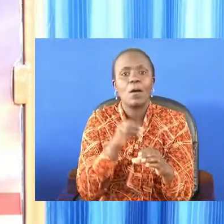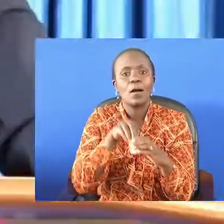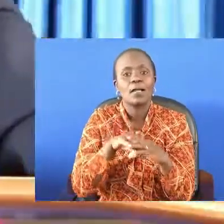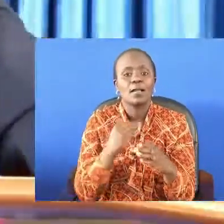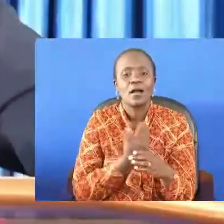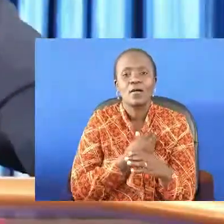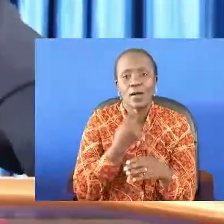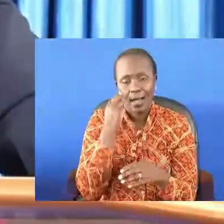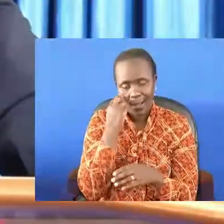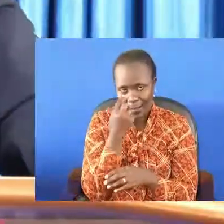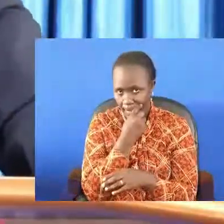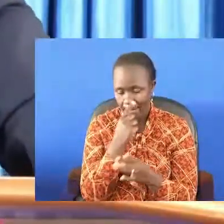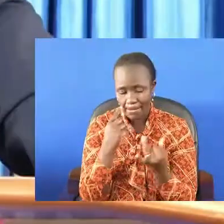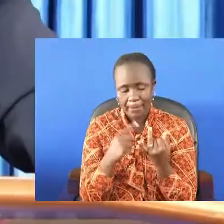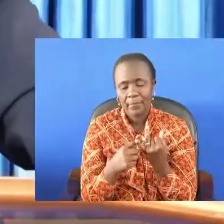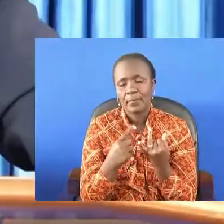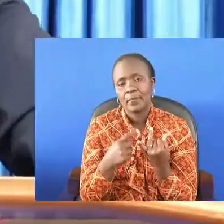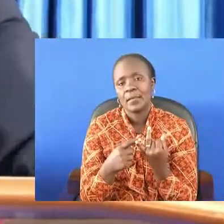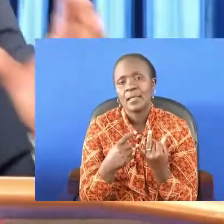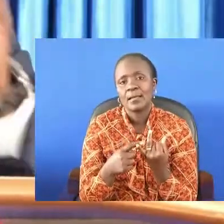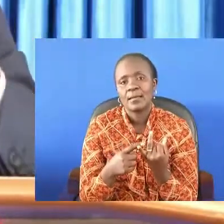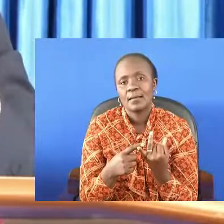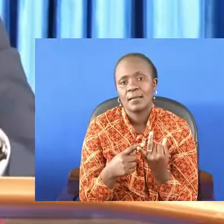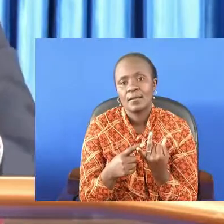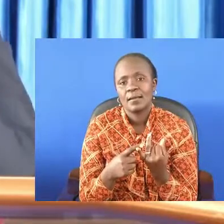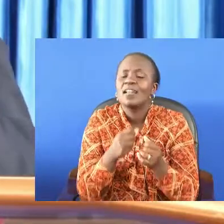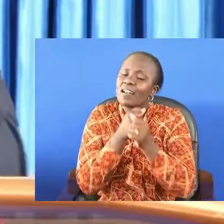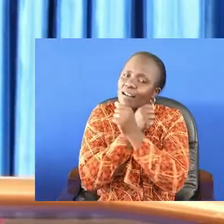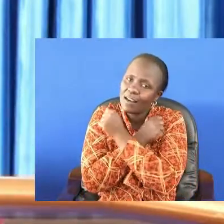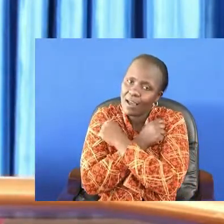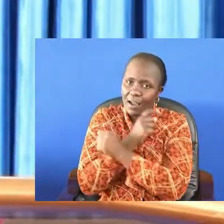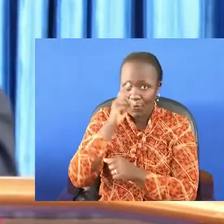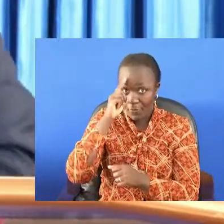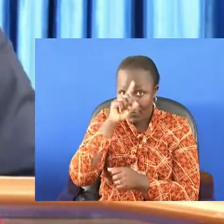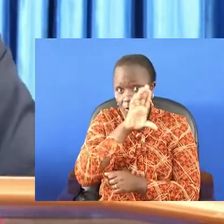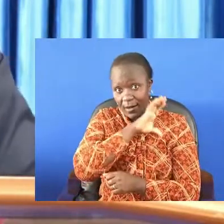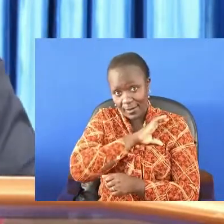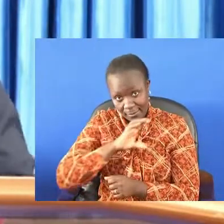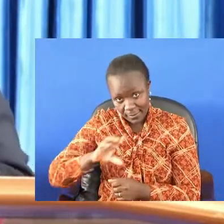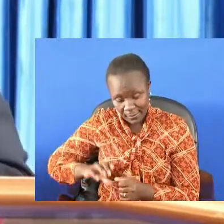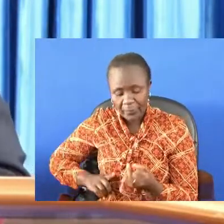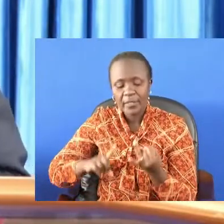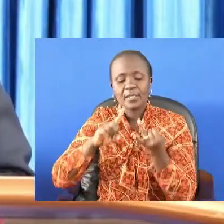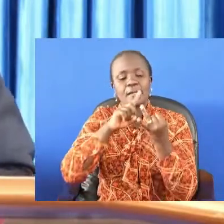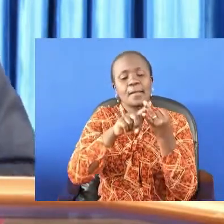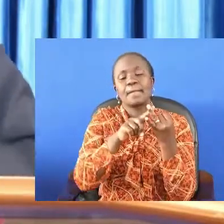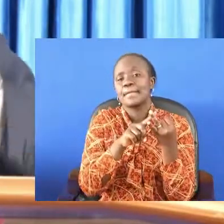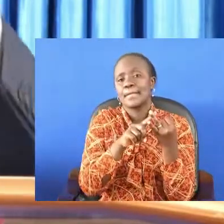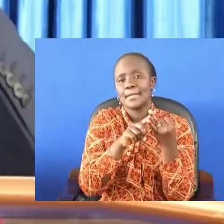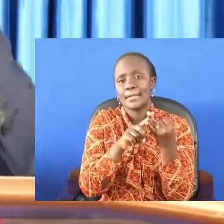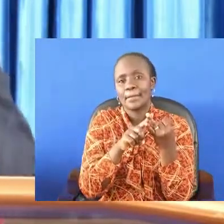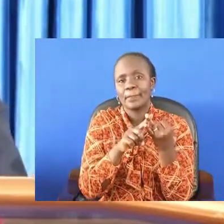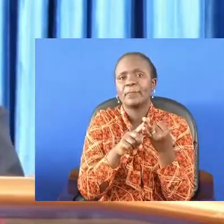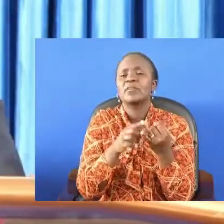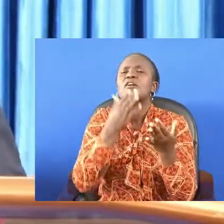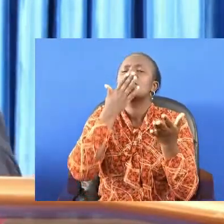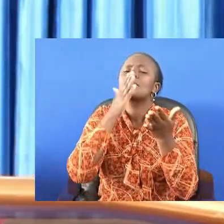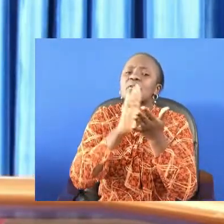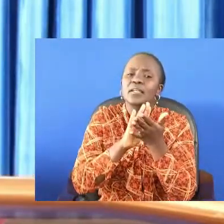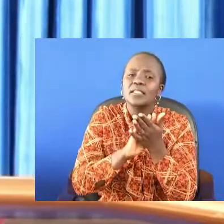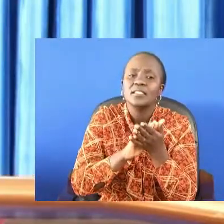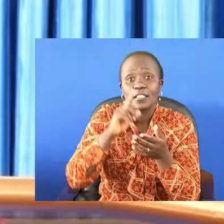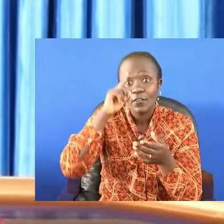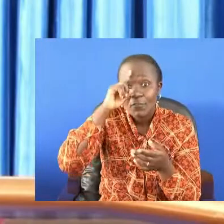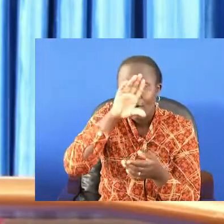eyes. So number one, brothers, passion for Christ. Number two, brothers, praises